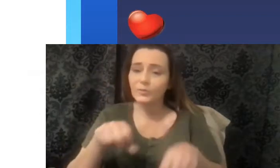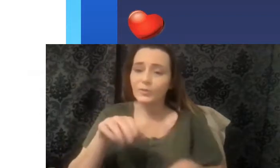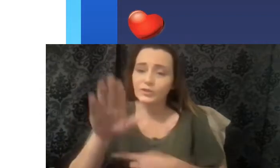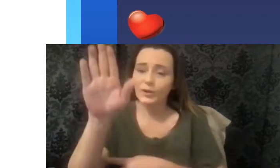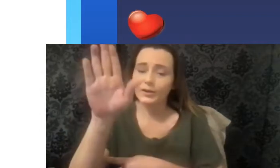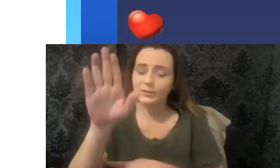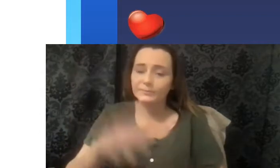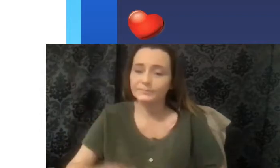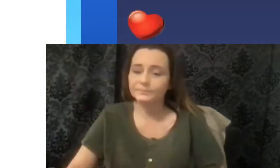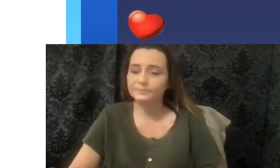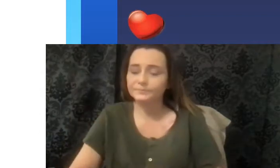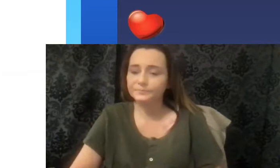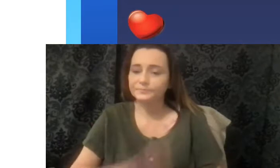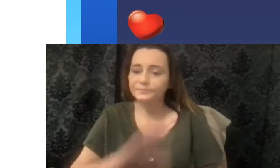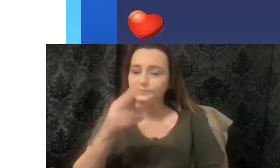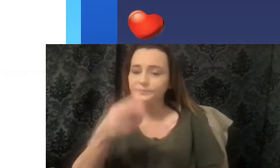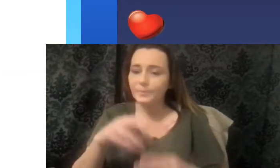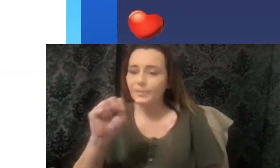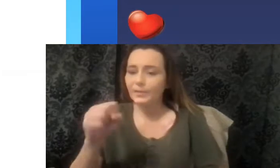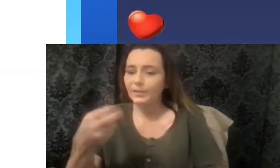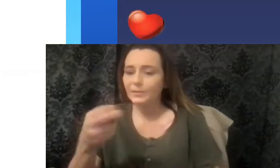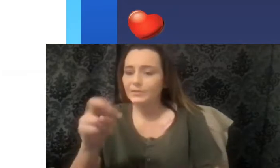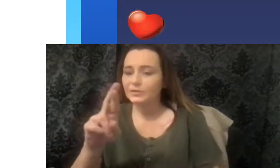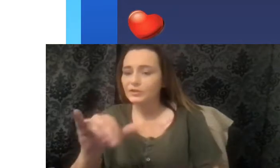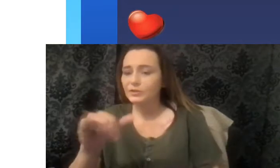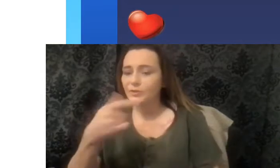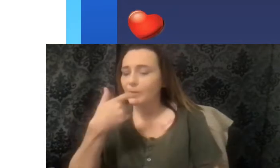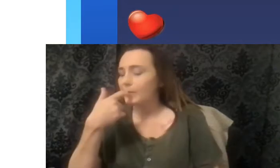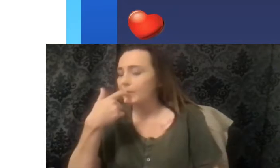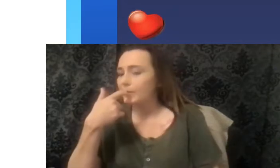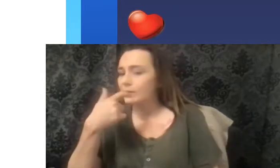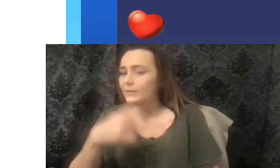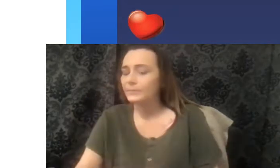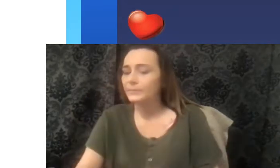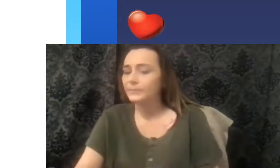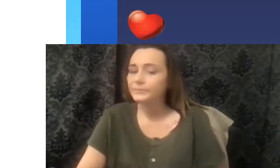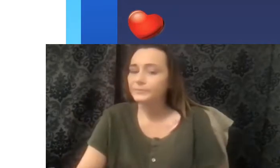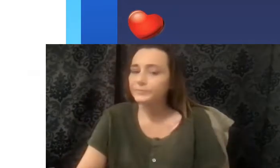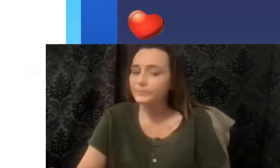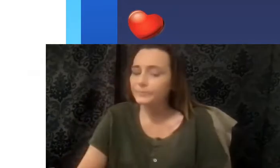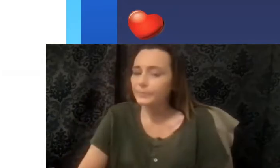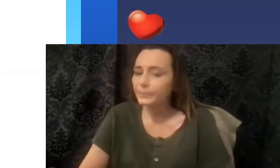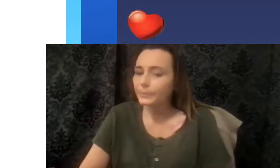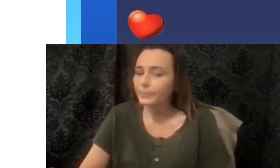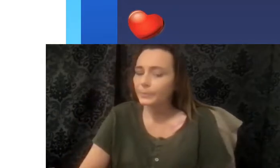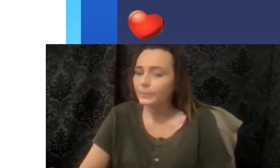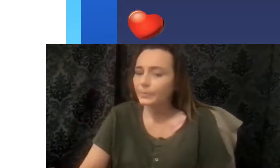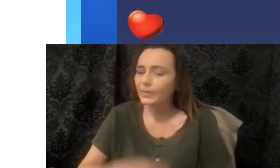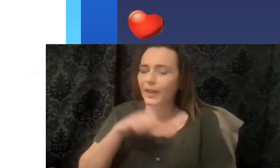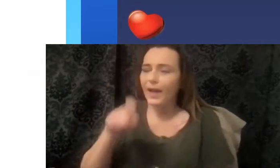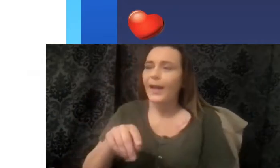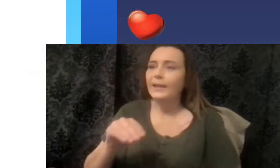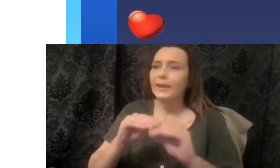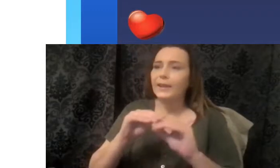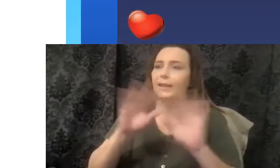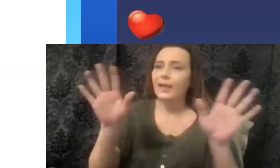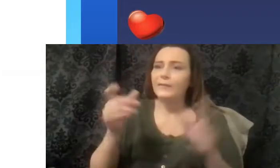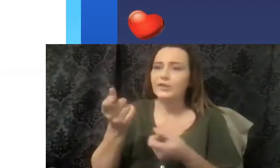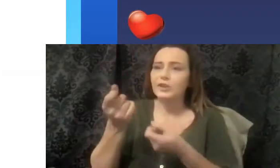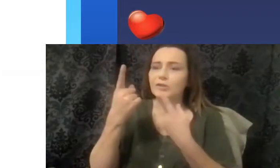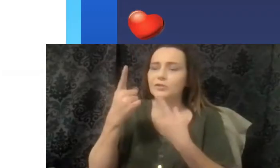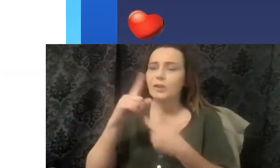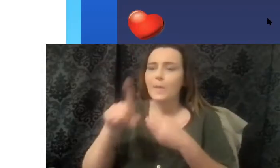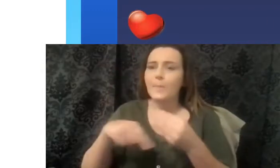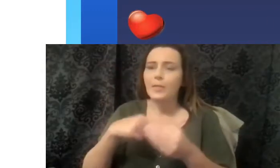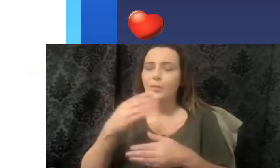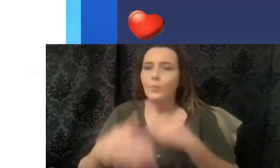on the queue. I'm Sherry, I'm an addict, Hey, Sherry. AD from Central Atlantic region, and I just need some clarification as to this